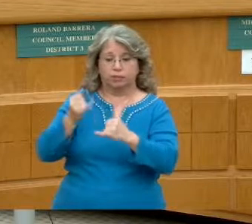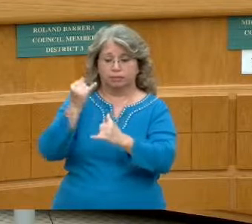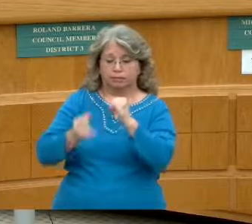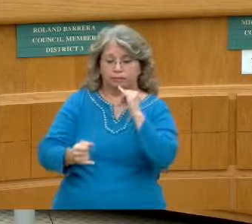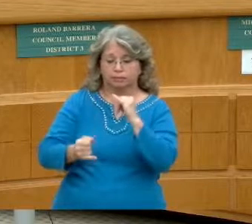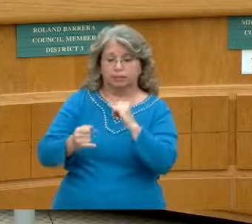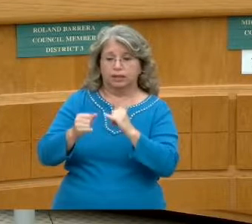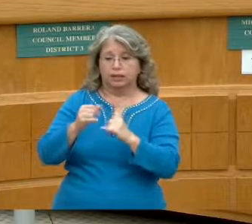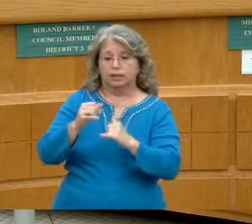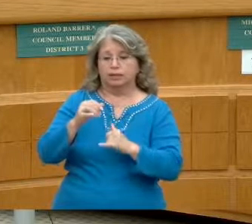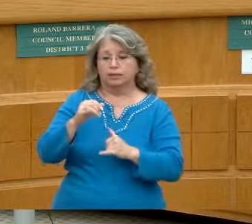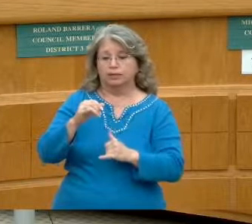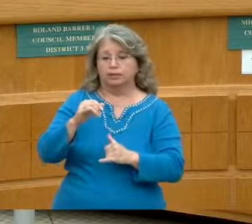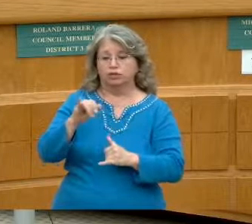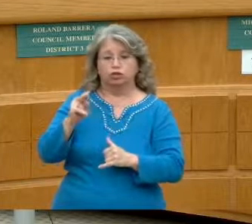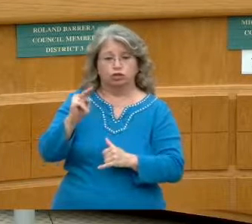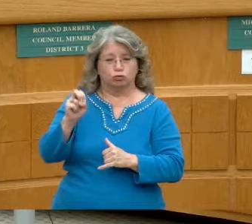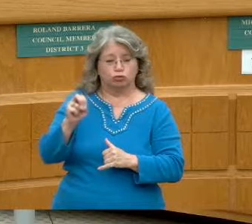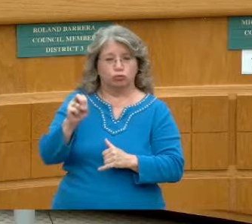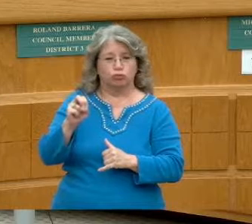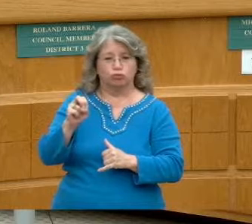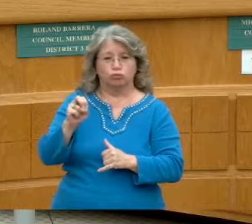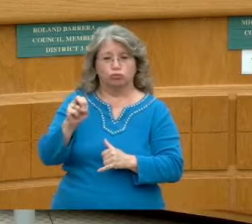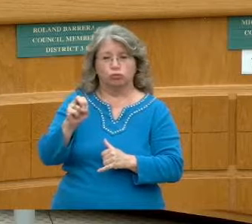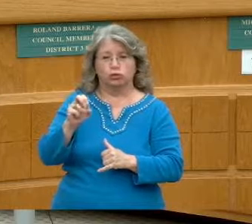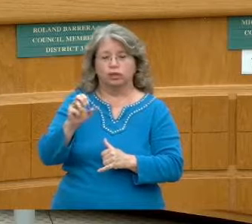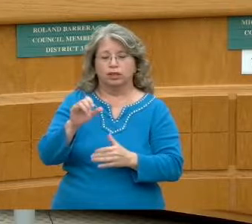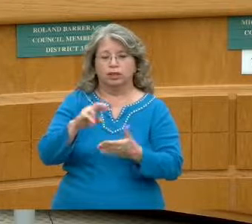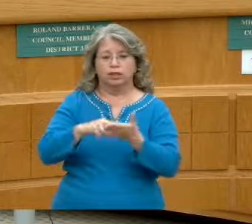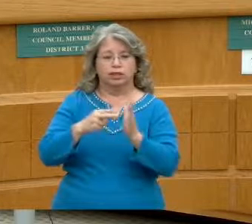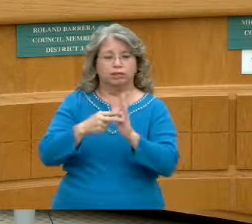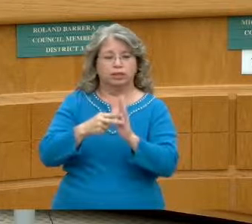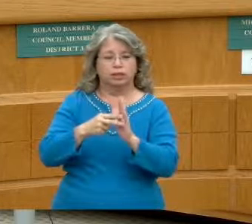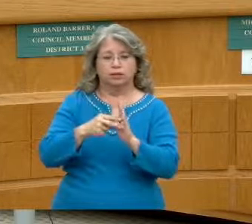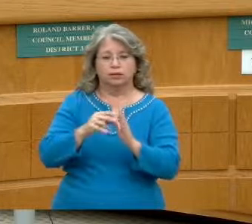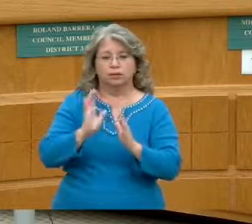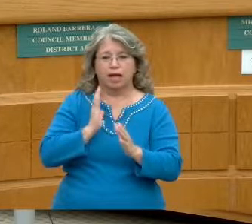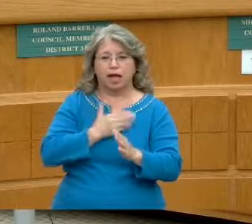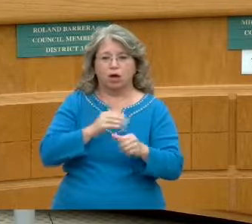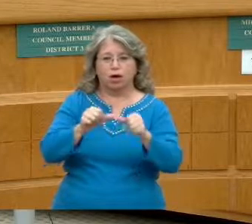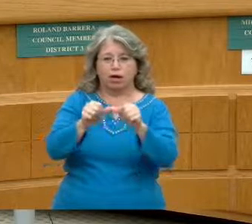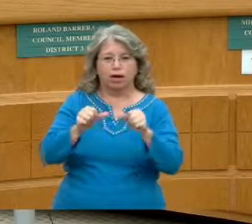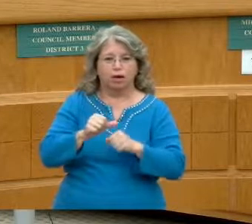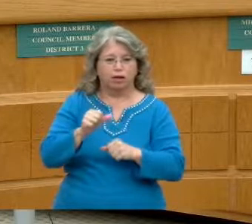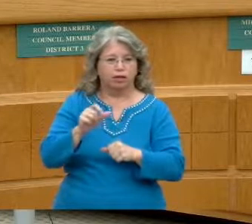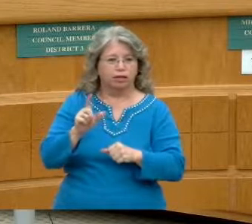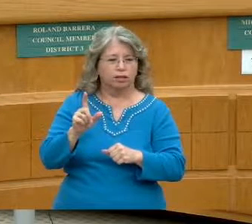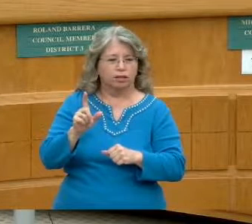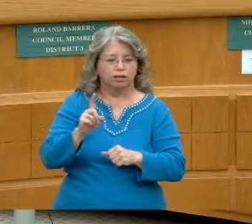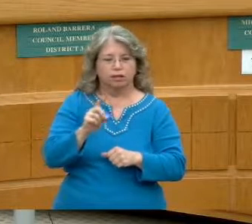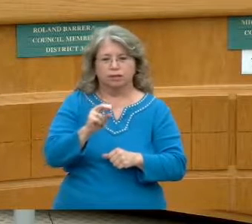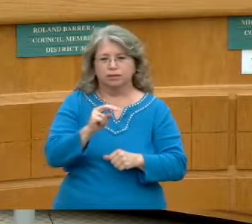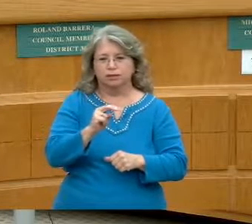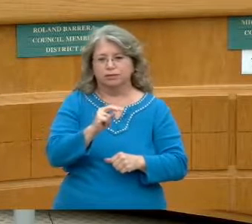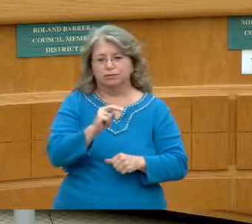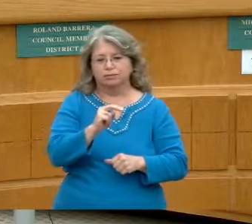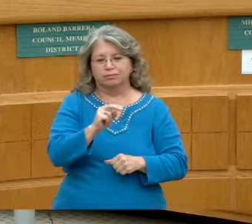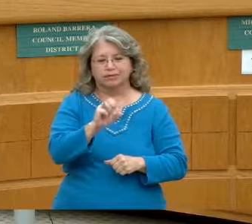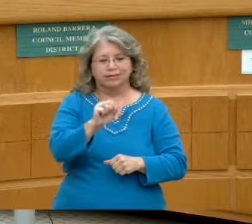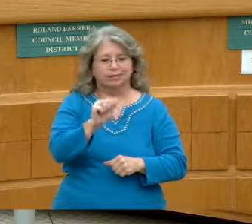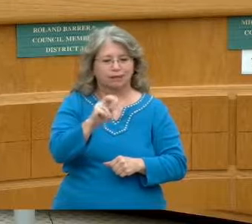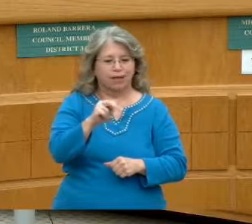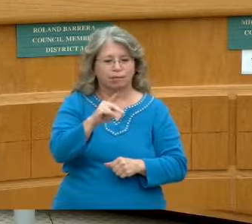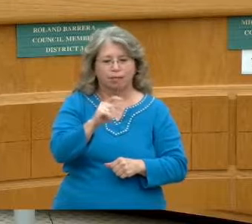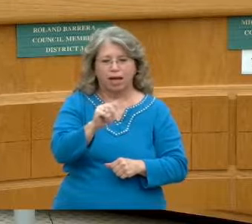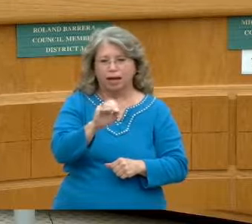for our area, probably Portland, somewhere in San Patricio County, northwest Corpus Christi, that they will begin to